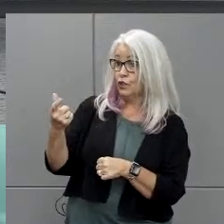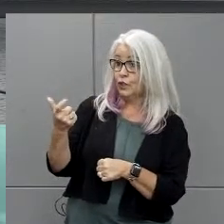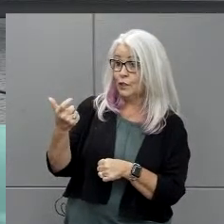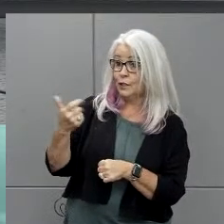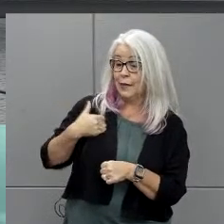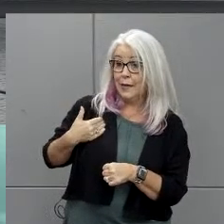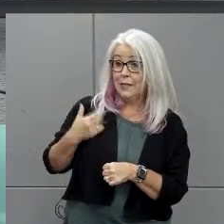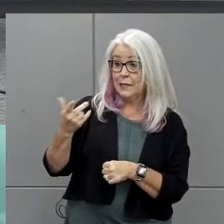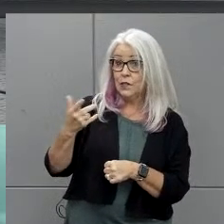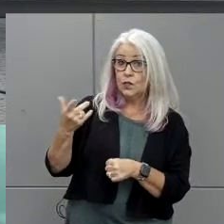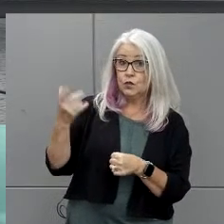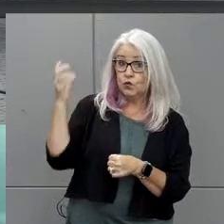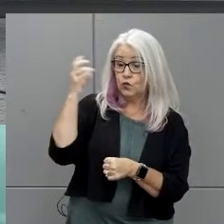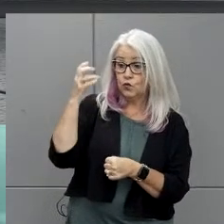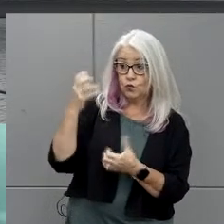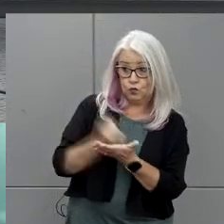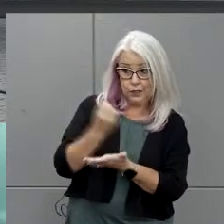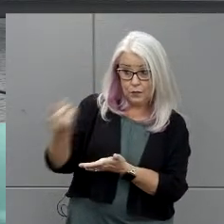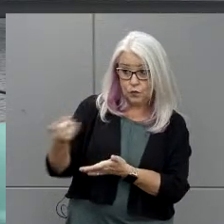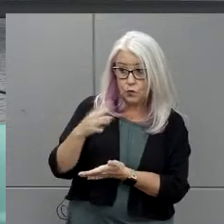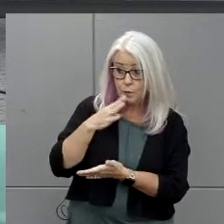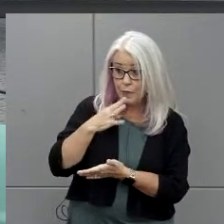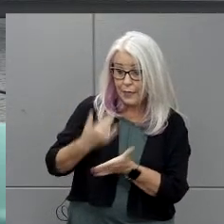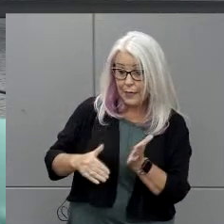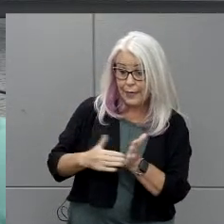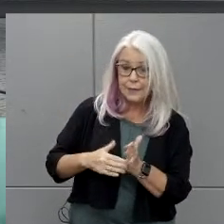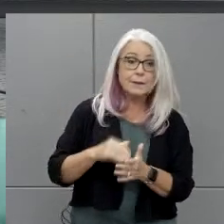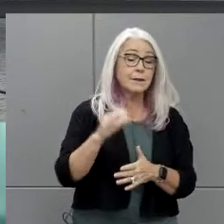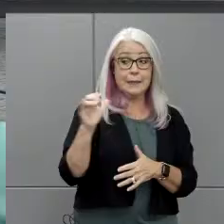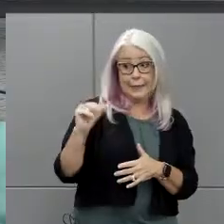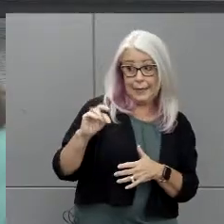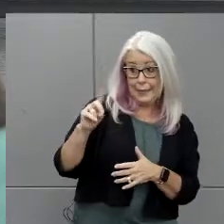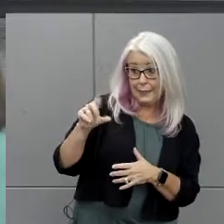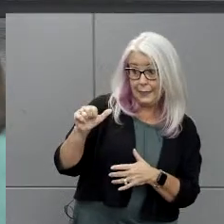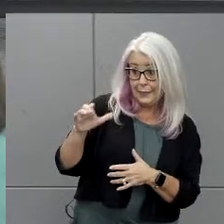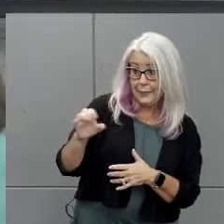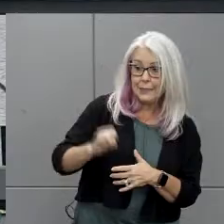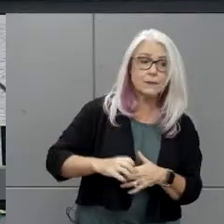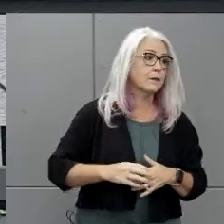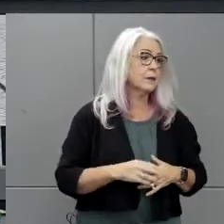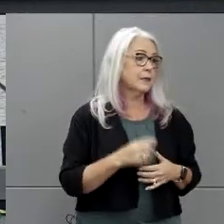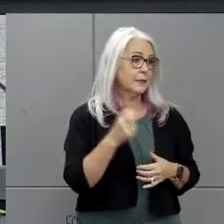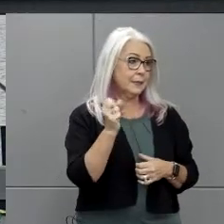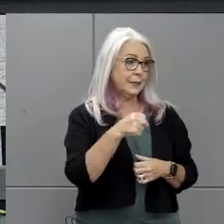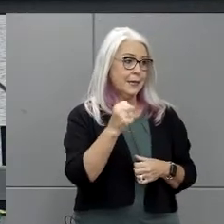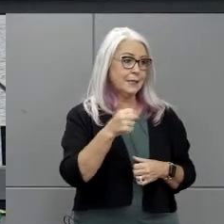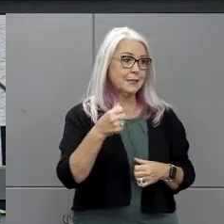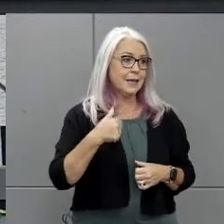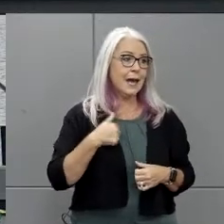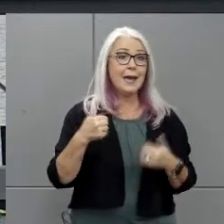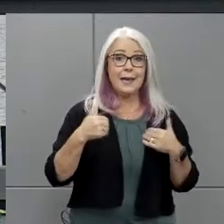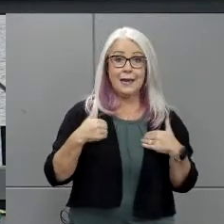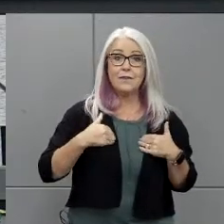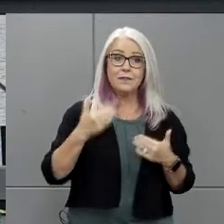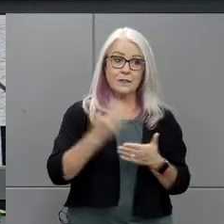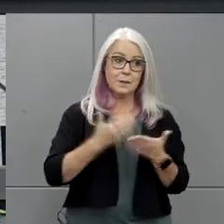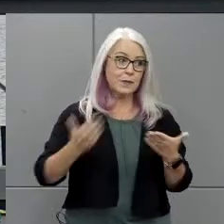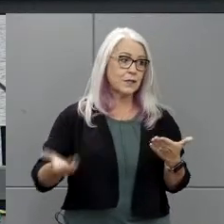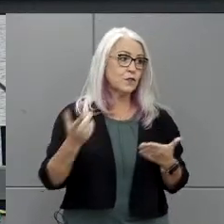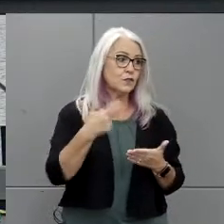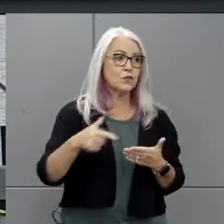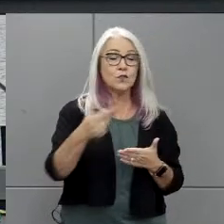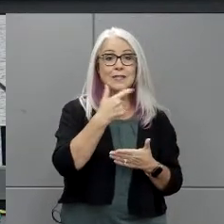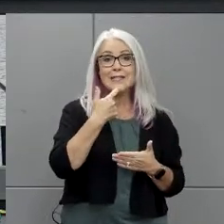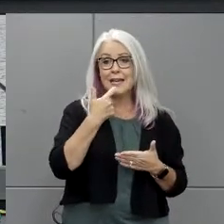a second chance, but I do have something to say. Okay, I'm sorry, Candace. Yes, I do have something to say. I have a little bit of